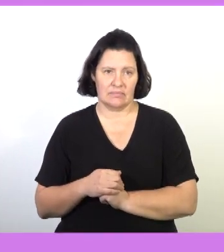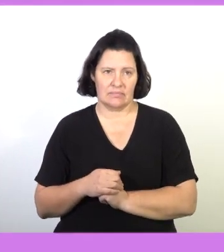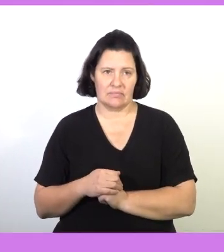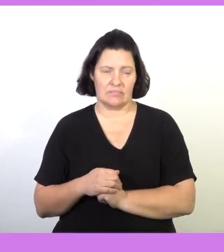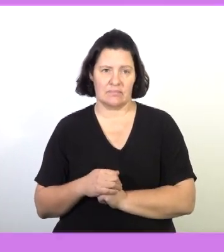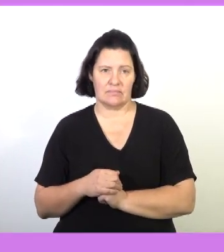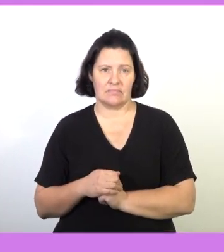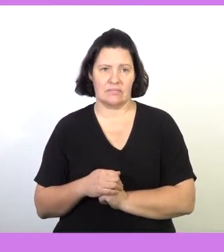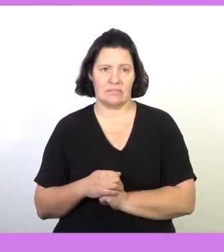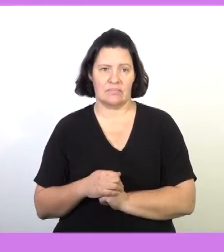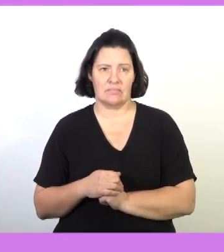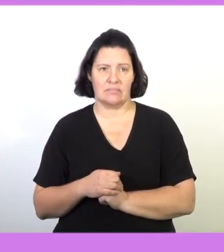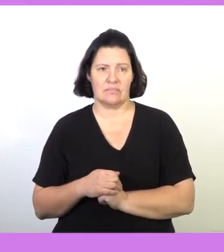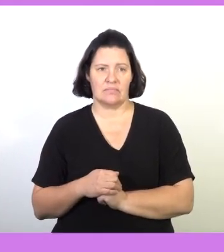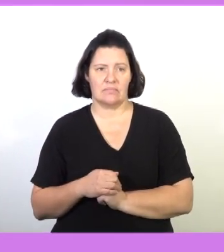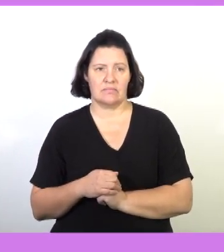by